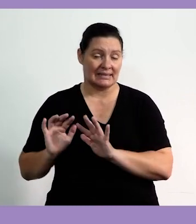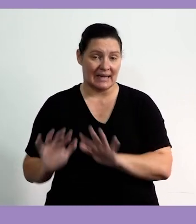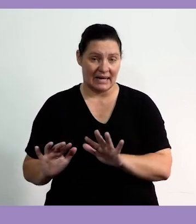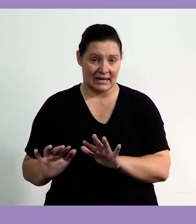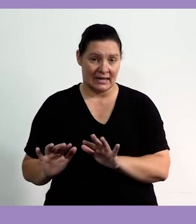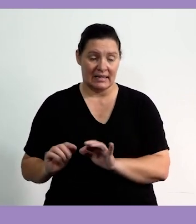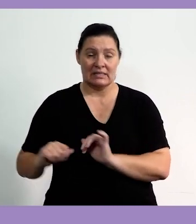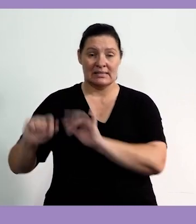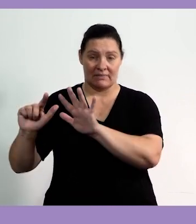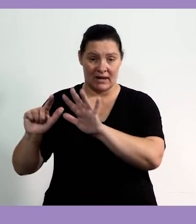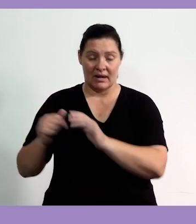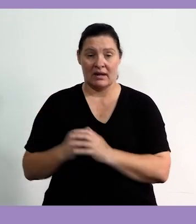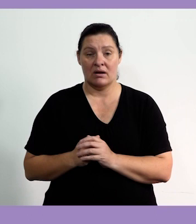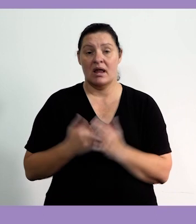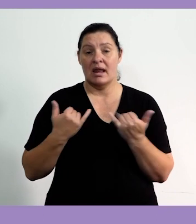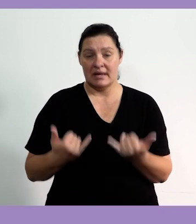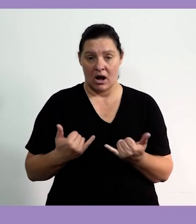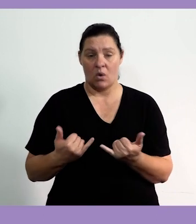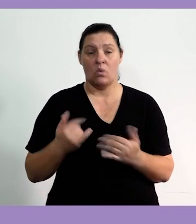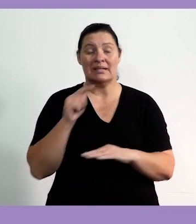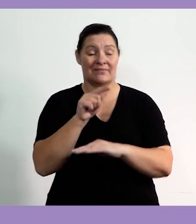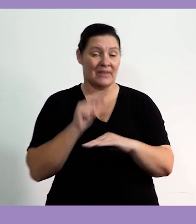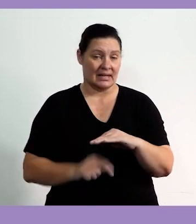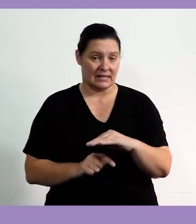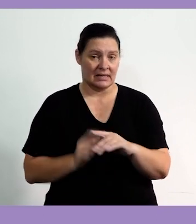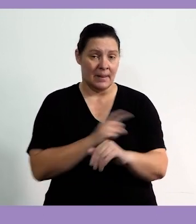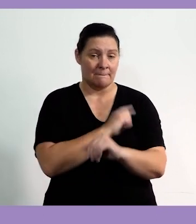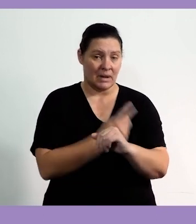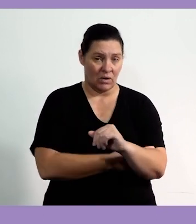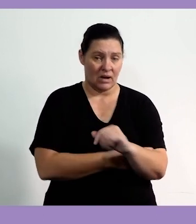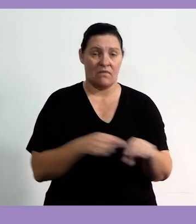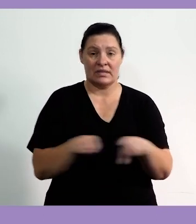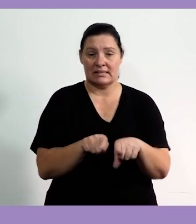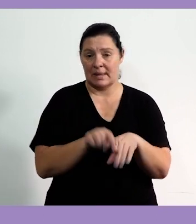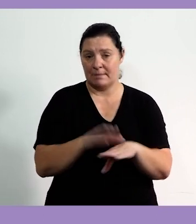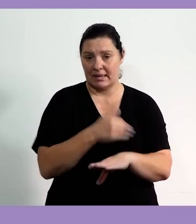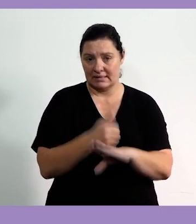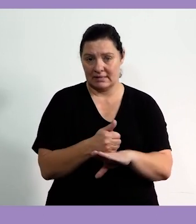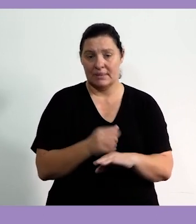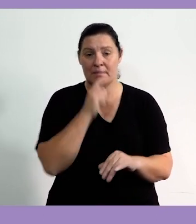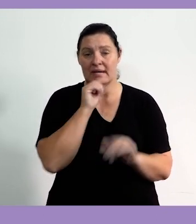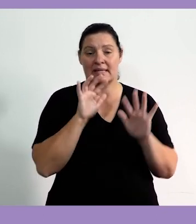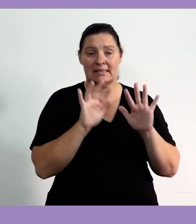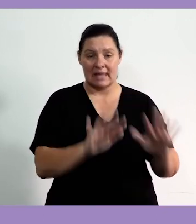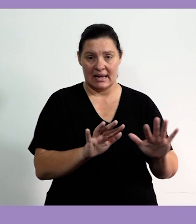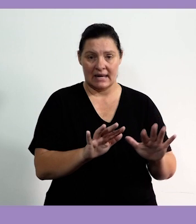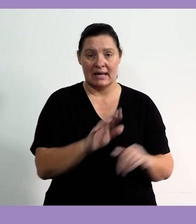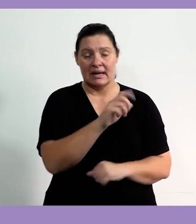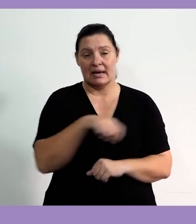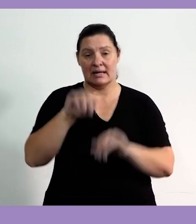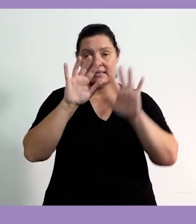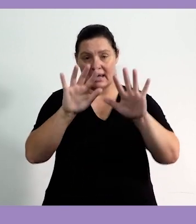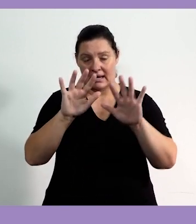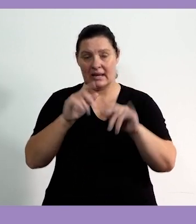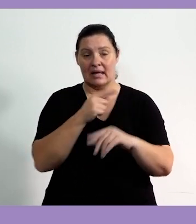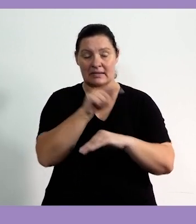we divide that by 10 to the exponent 7, now we are dividing powers of the same base. That is 10